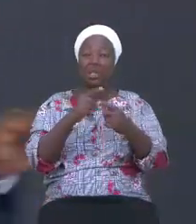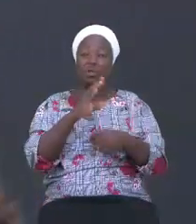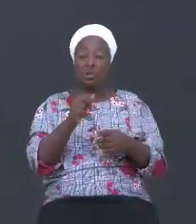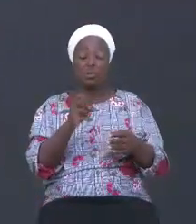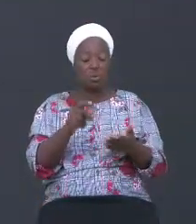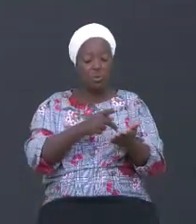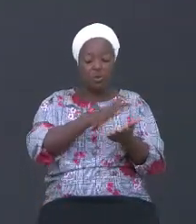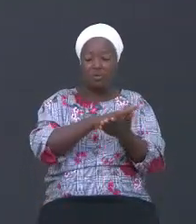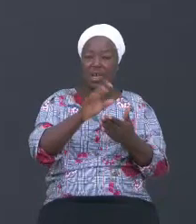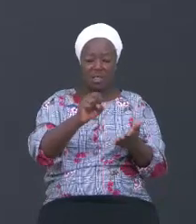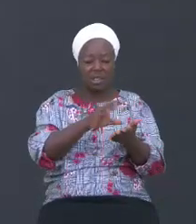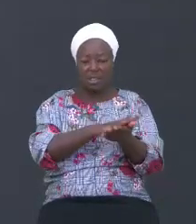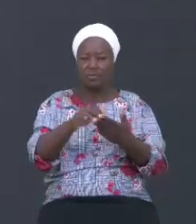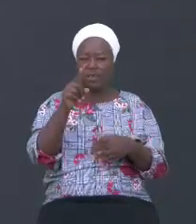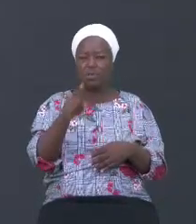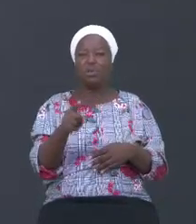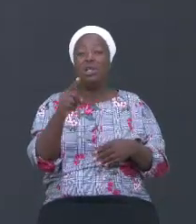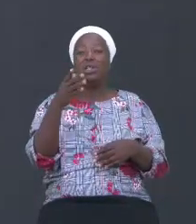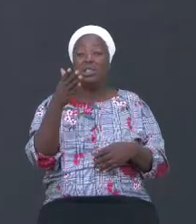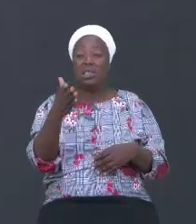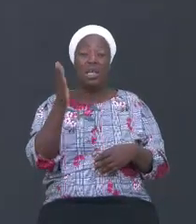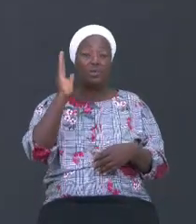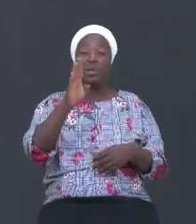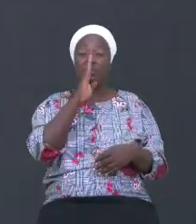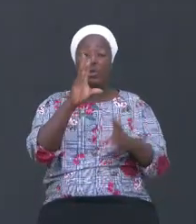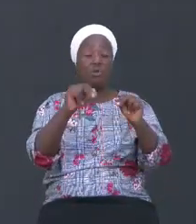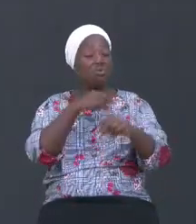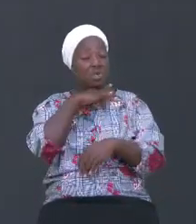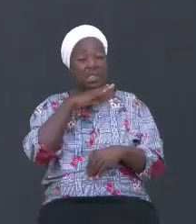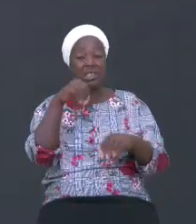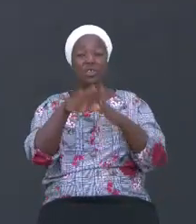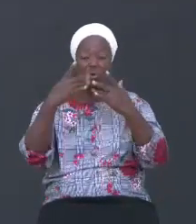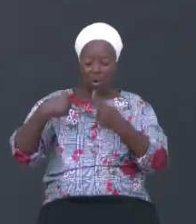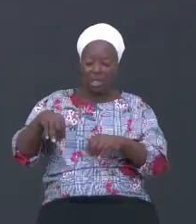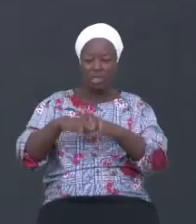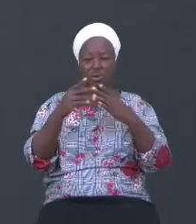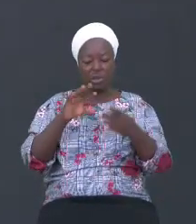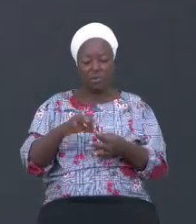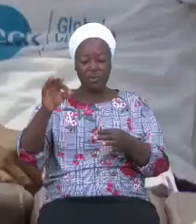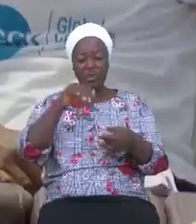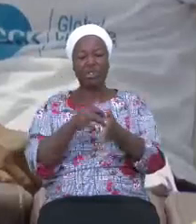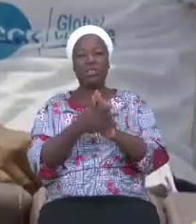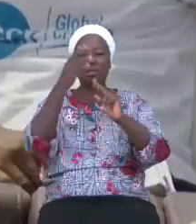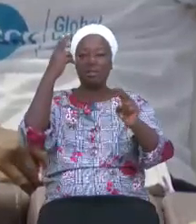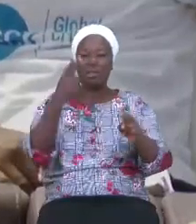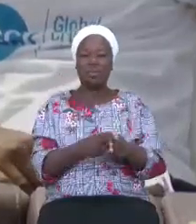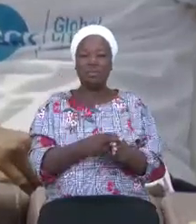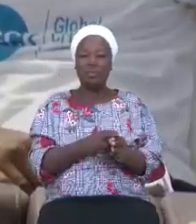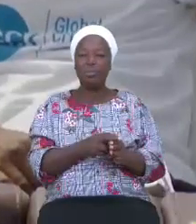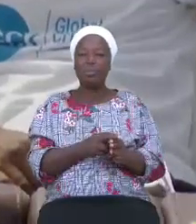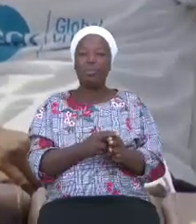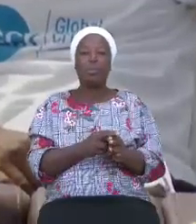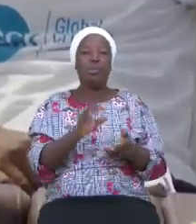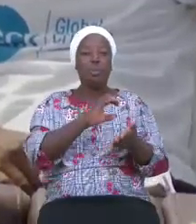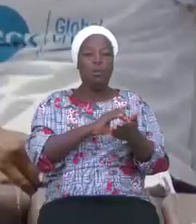purify you and sanctify you. There will be no blemish in your heart, in your spirit, in Jesus' name. Look at